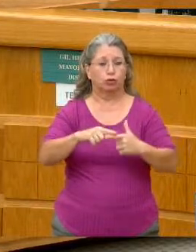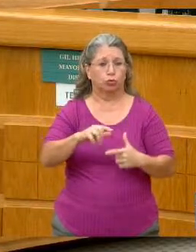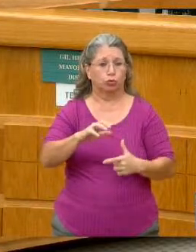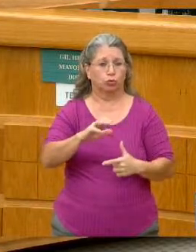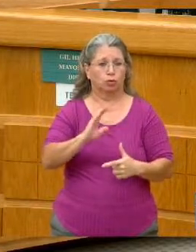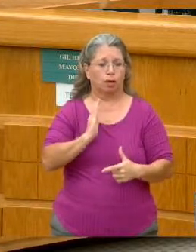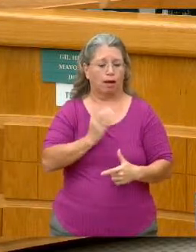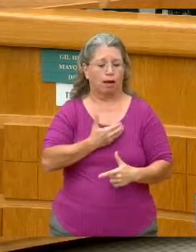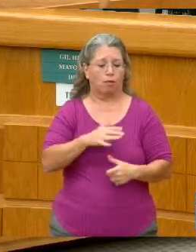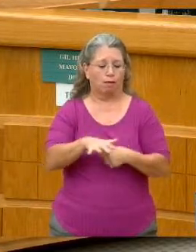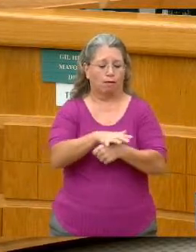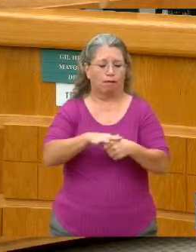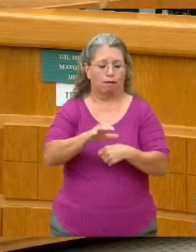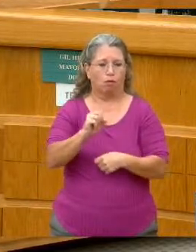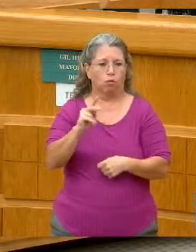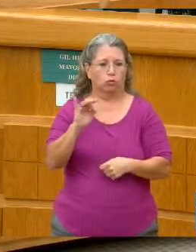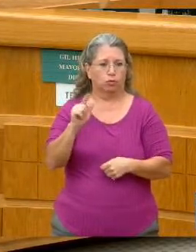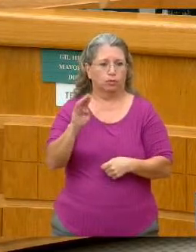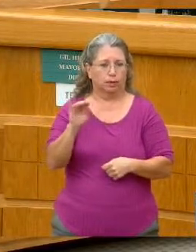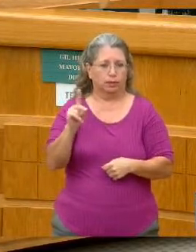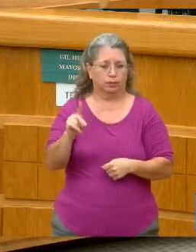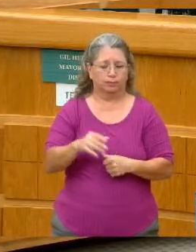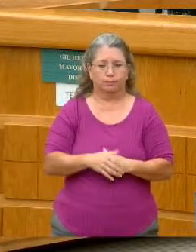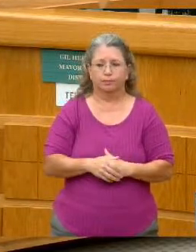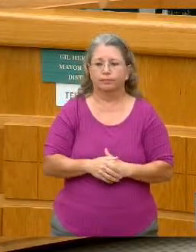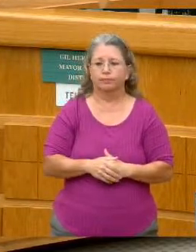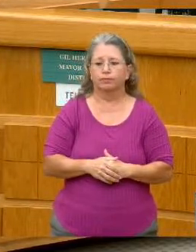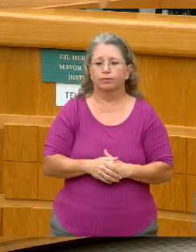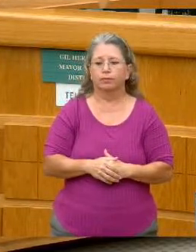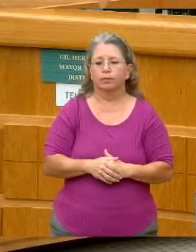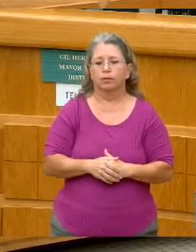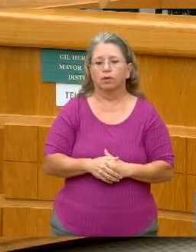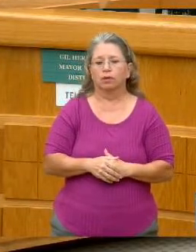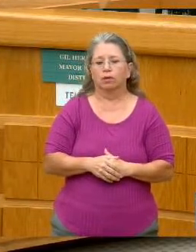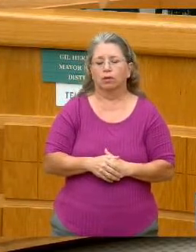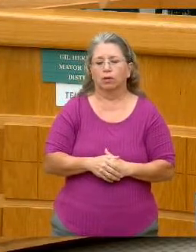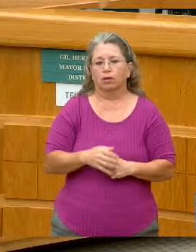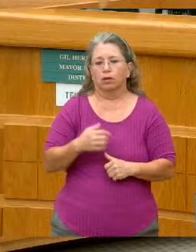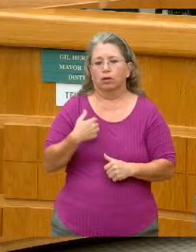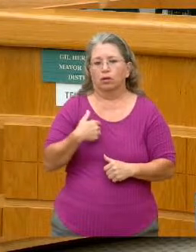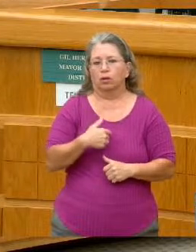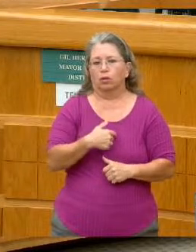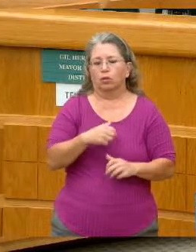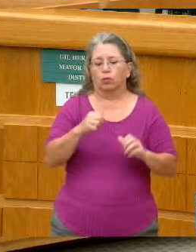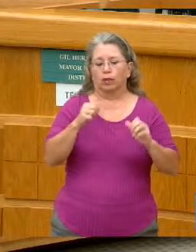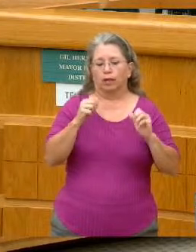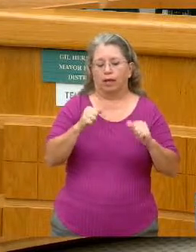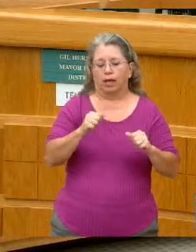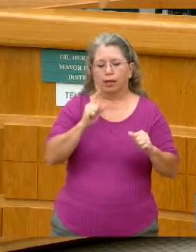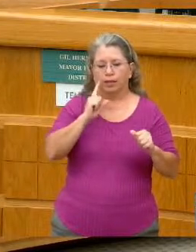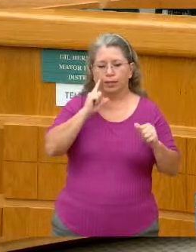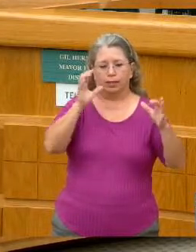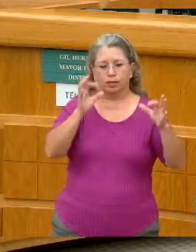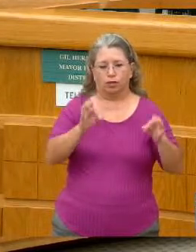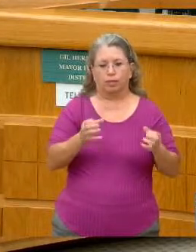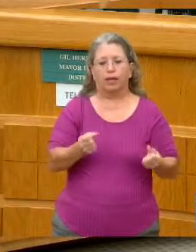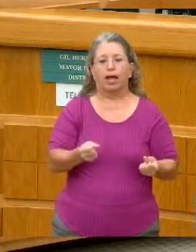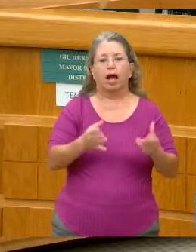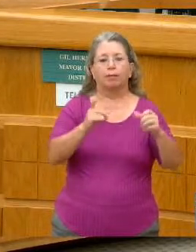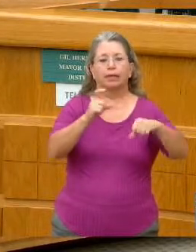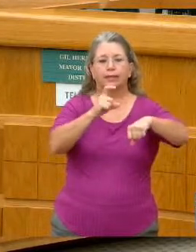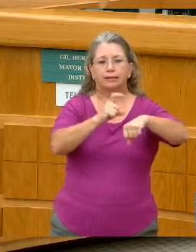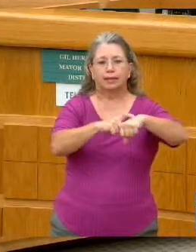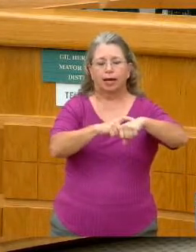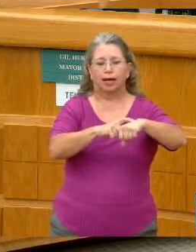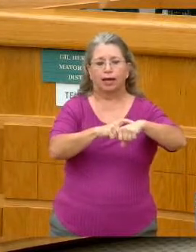is we've been able to determine how many times a restaurant was visited by a device